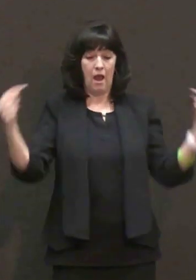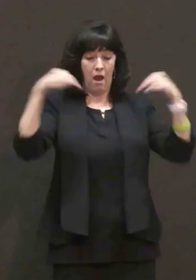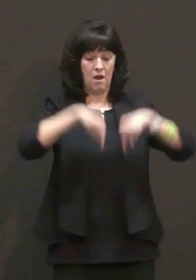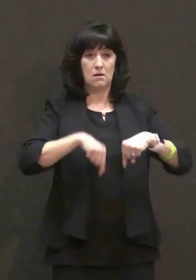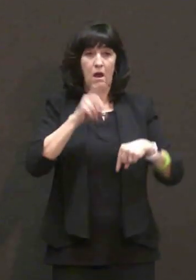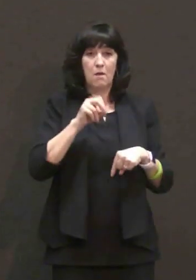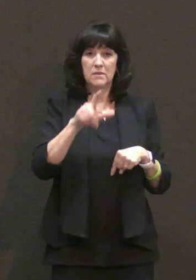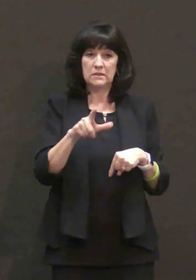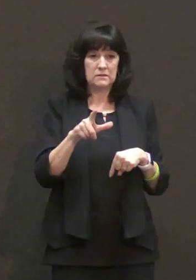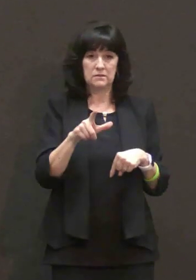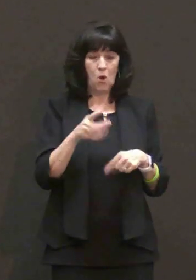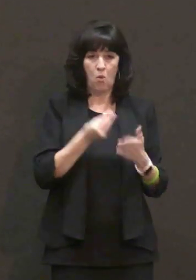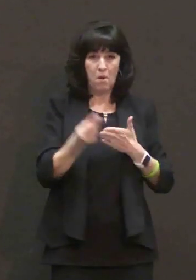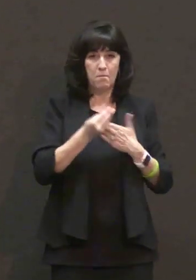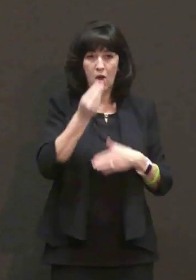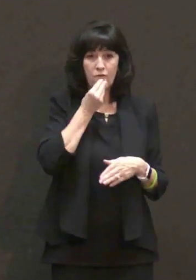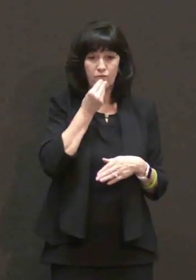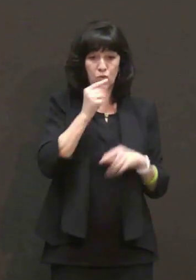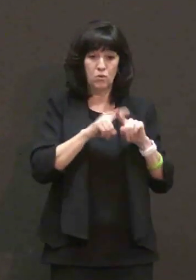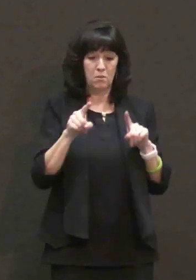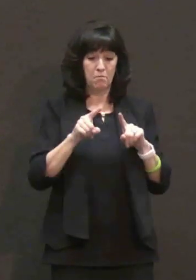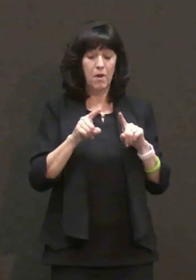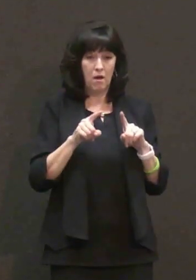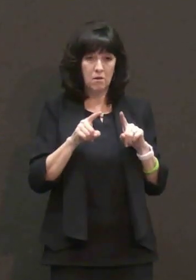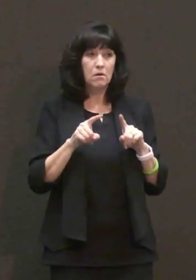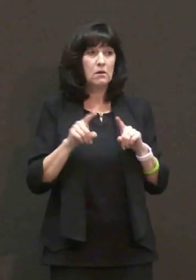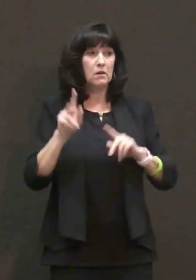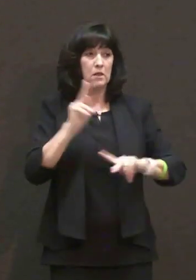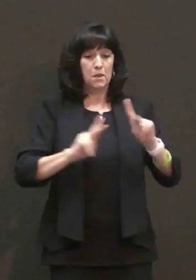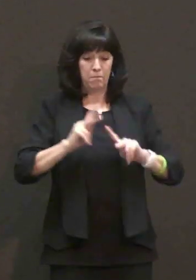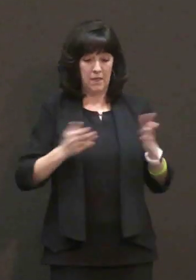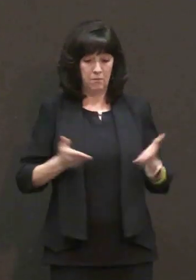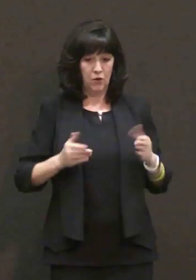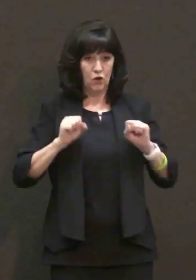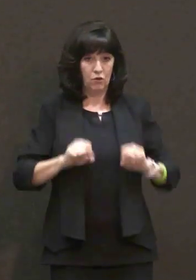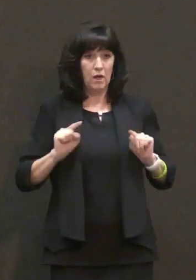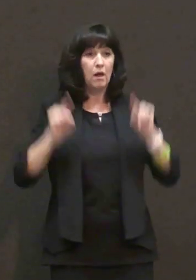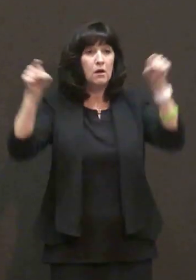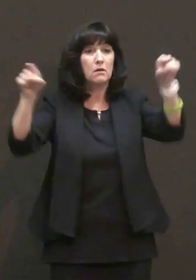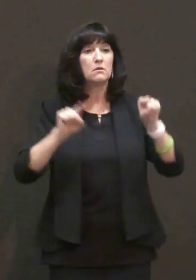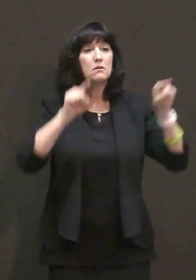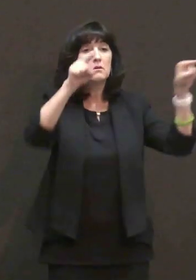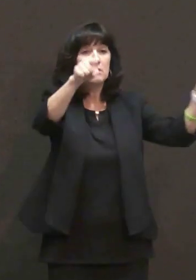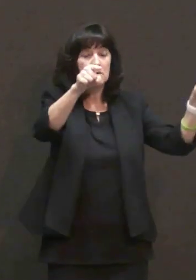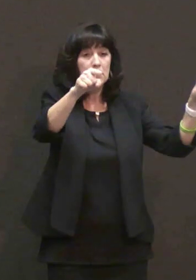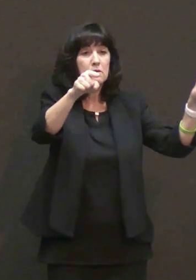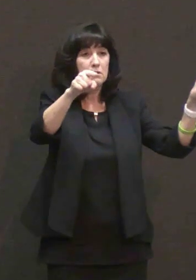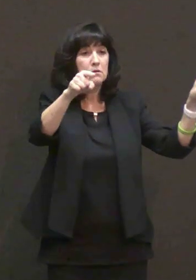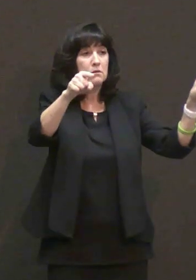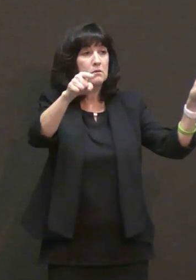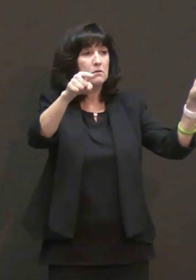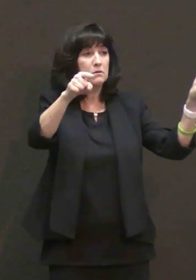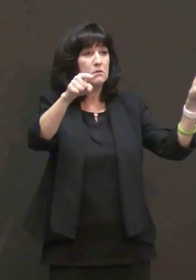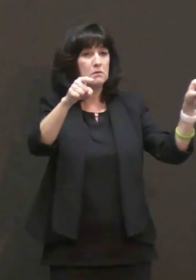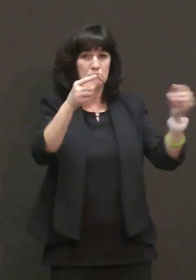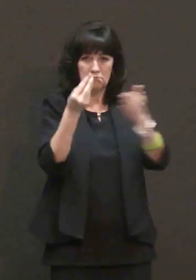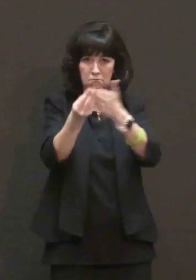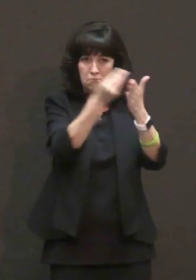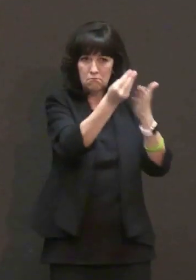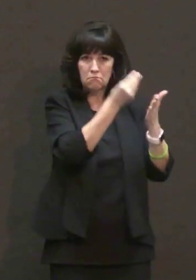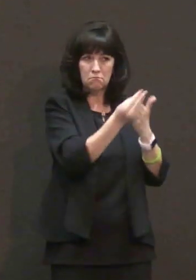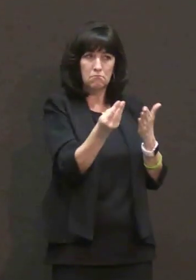from Pennsylvania, New Jersey, or Maryland, or any other state, I guess, for that matter. Right, that's because they have those essential facilities there in Then Pennsylvania. why are